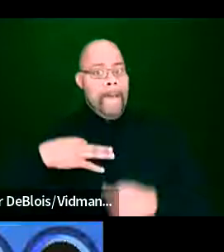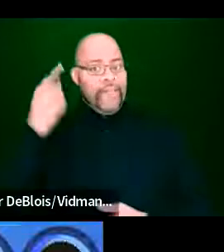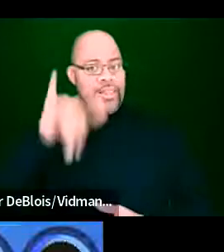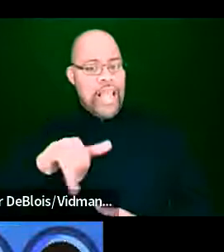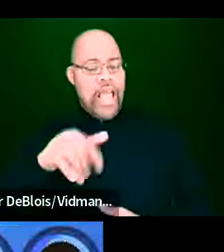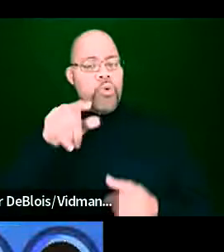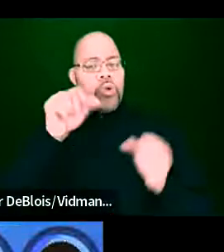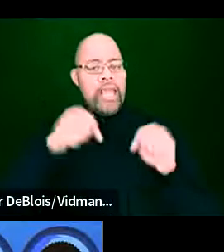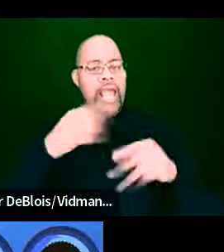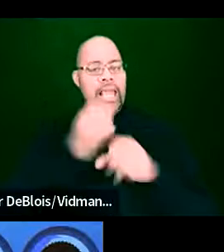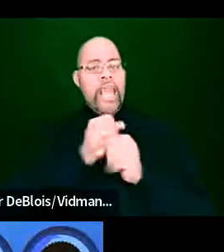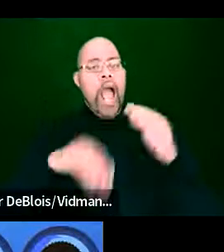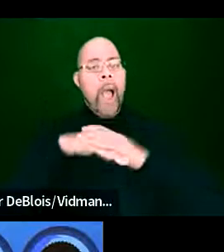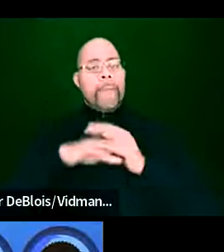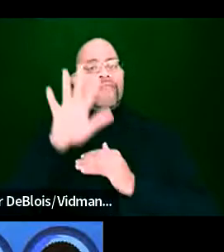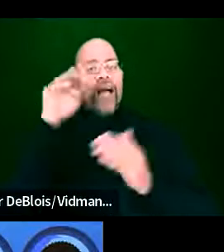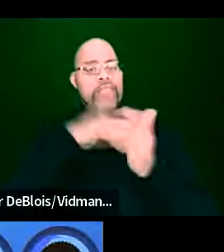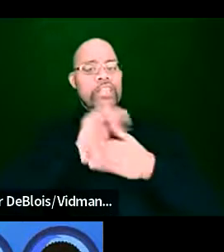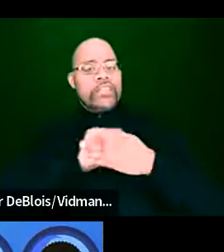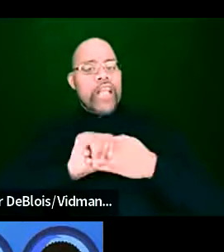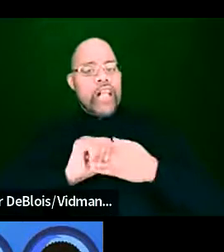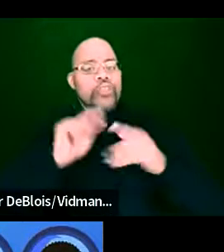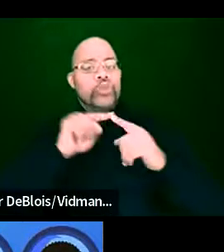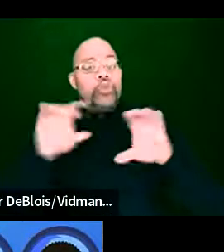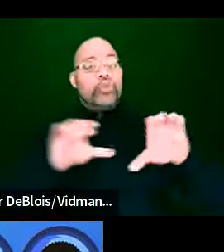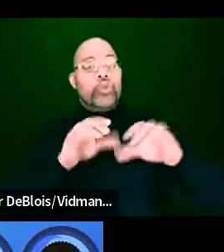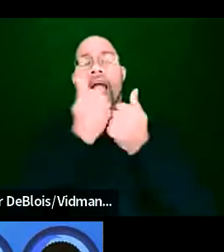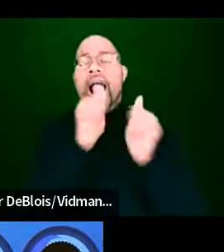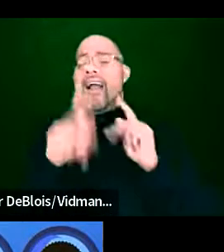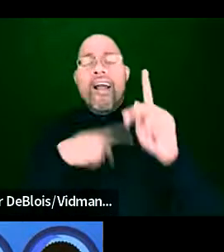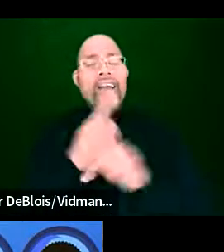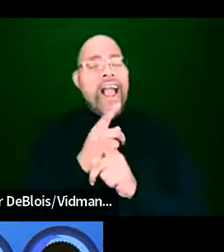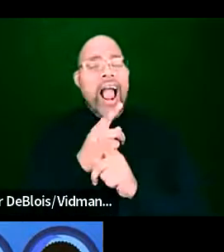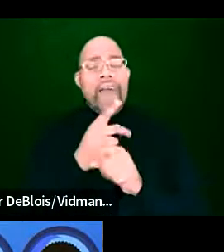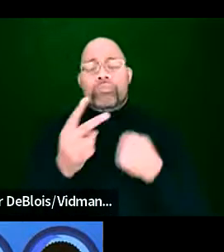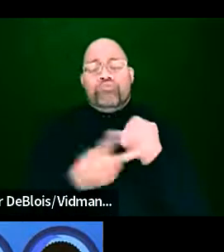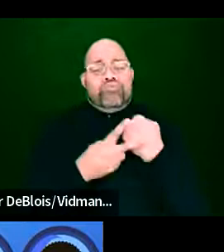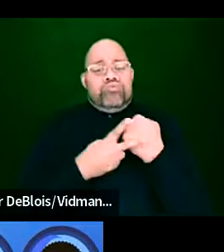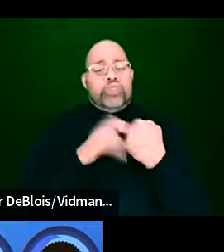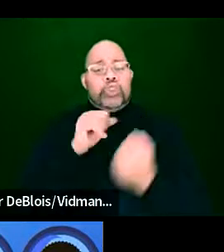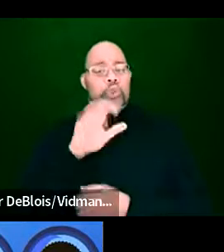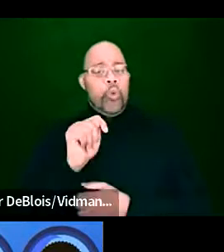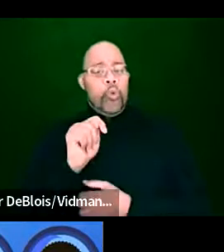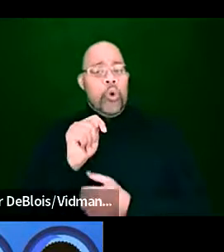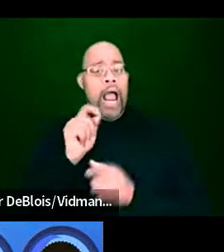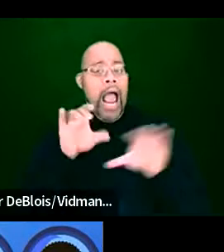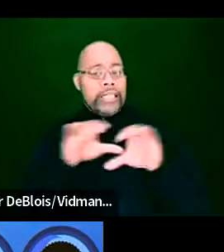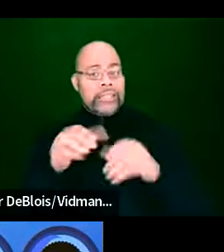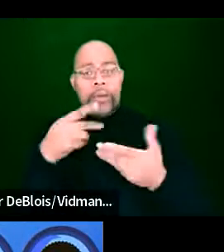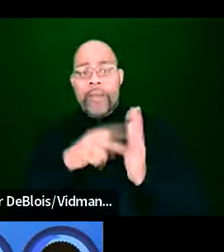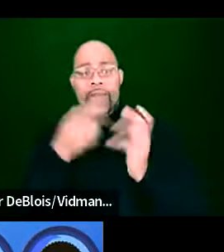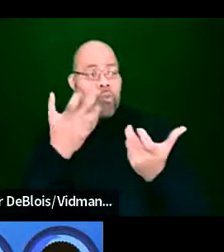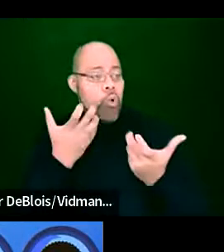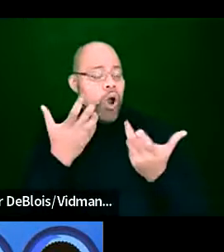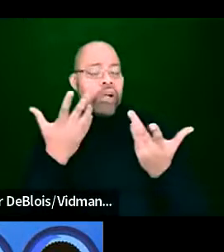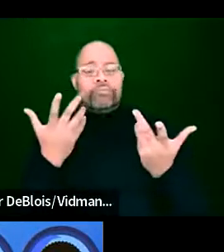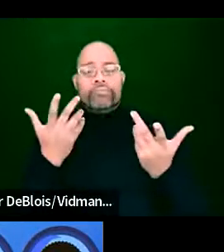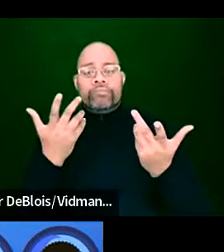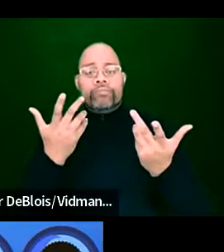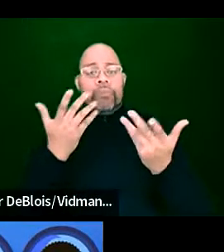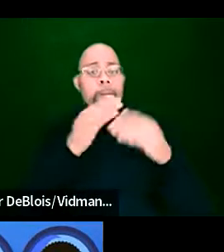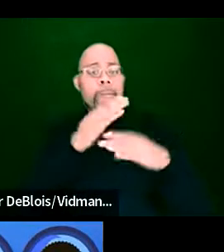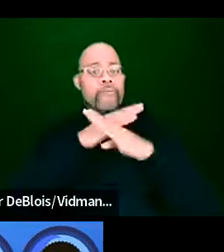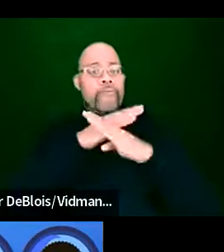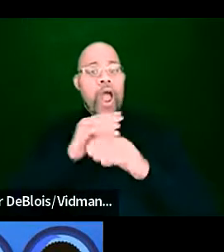so that you all can get up to $5,000 to do any kind of stewardship activity. So it could mean if you all want to, prevent